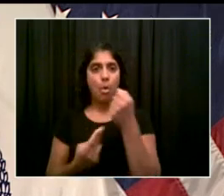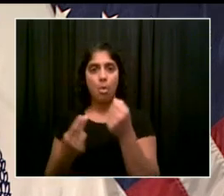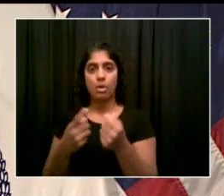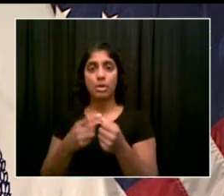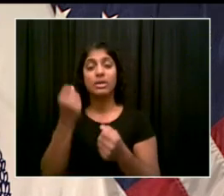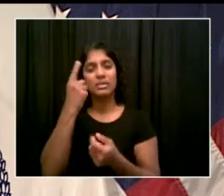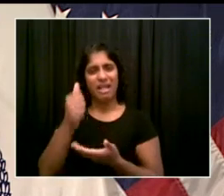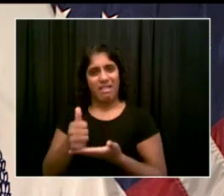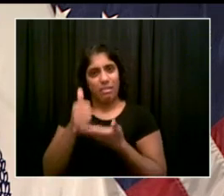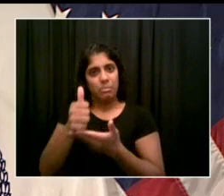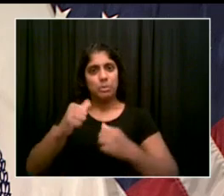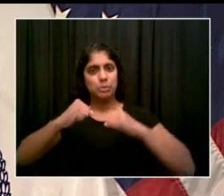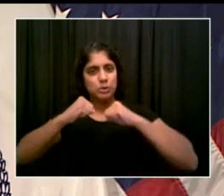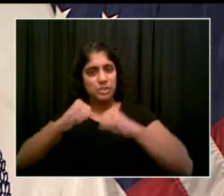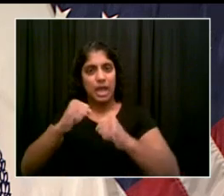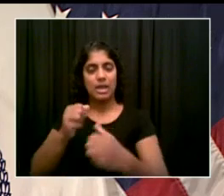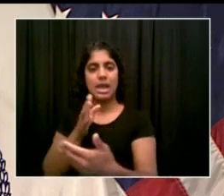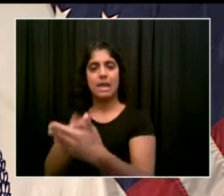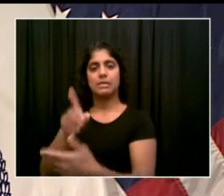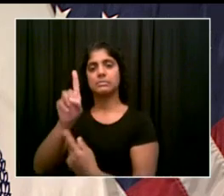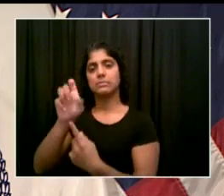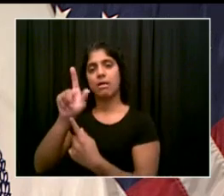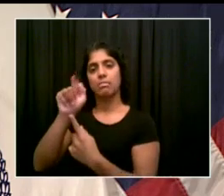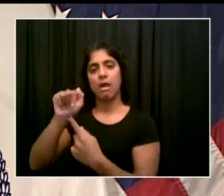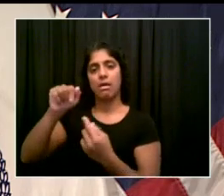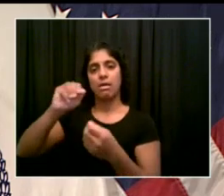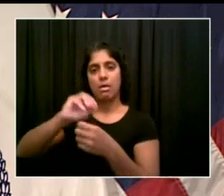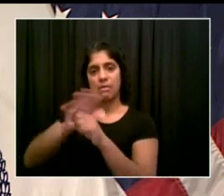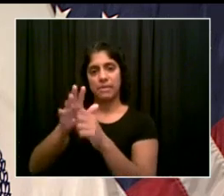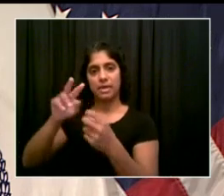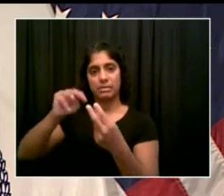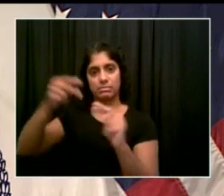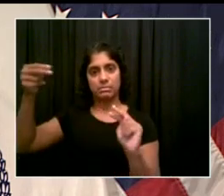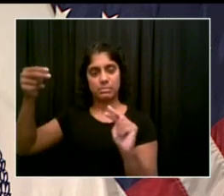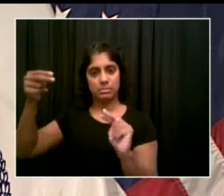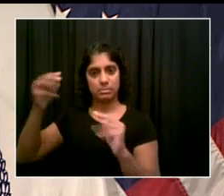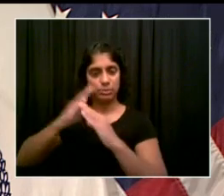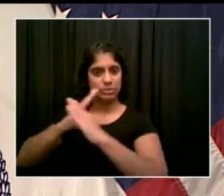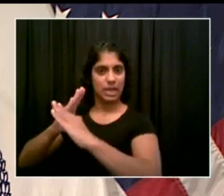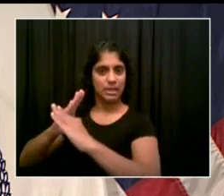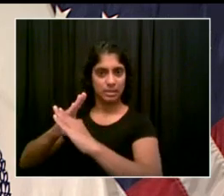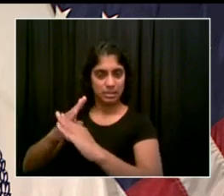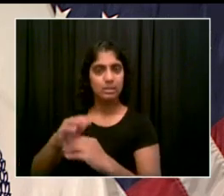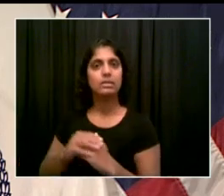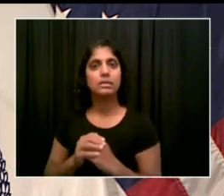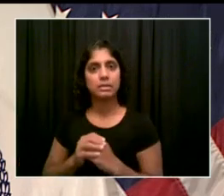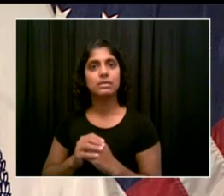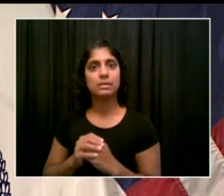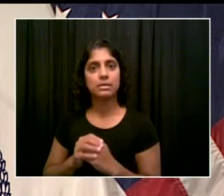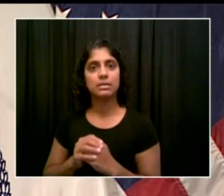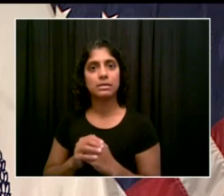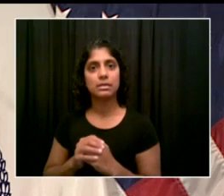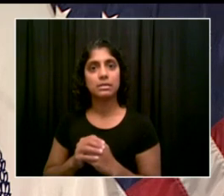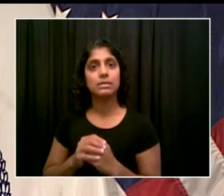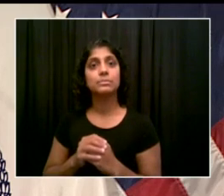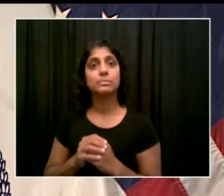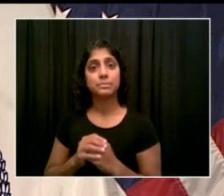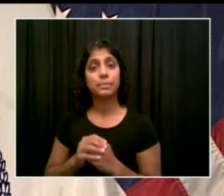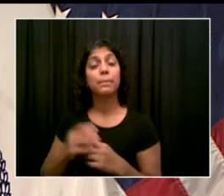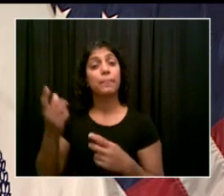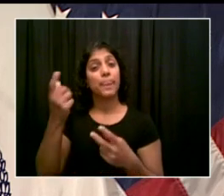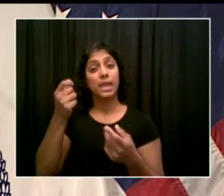right now, because it does give people a choice, but it moves us aggressively in the right direction. And we know for a lot of people that choice will be